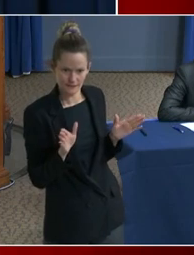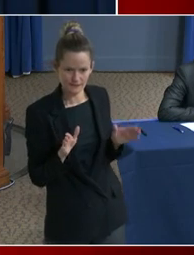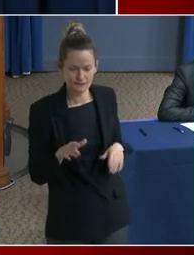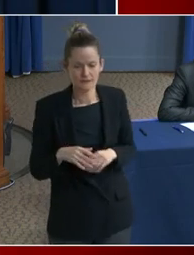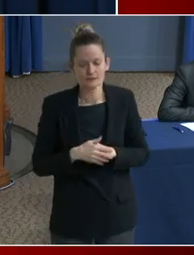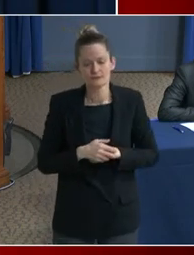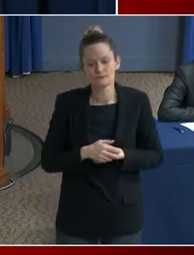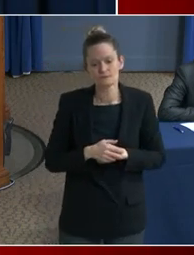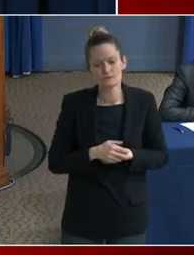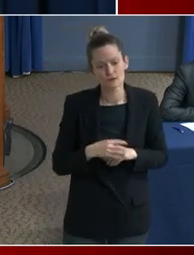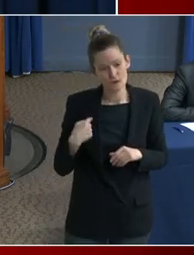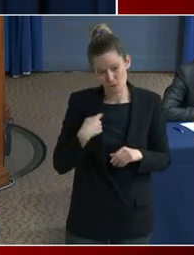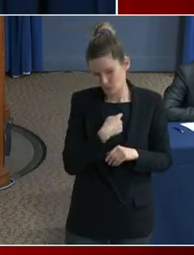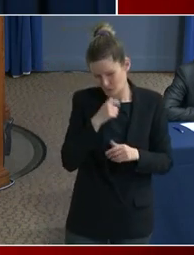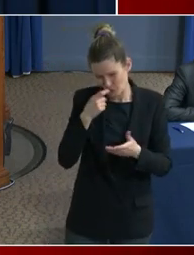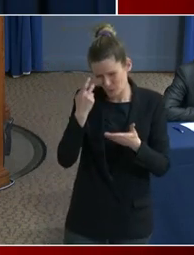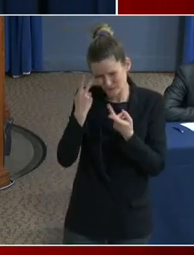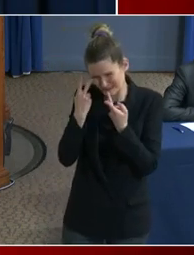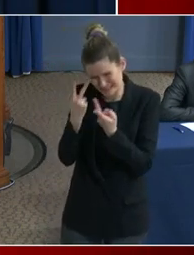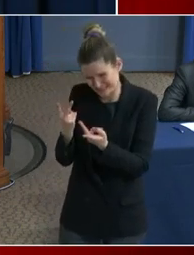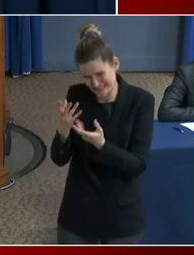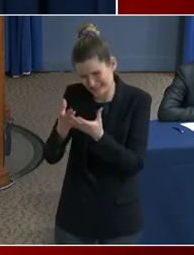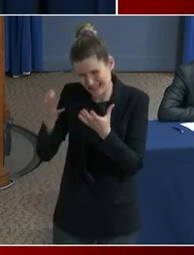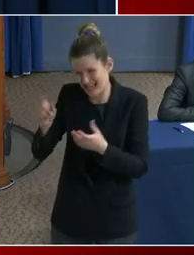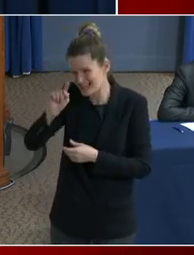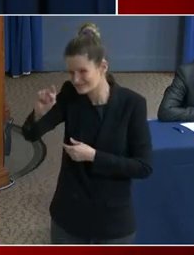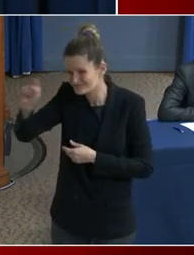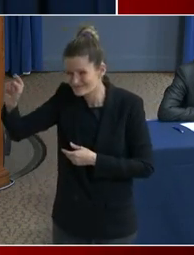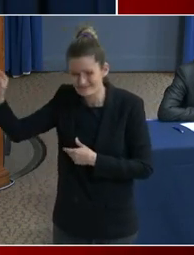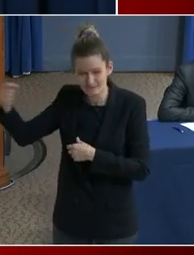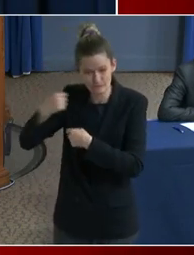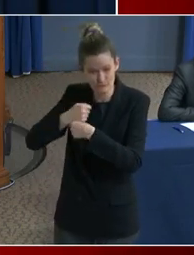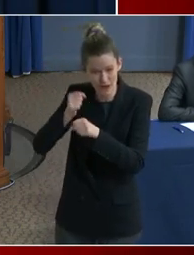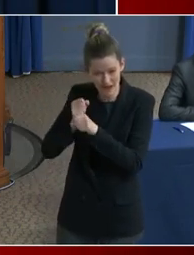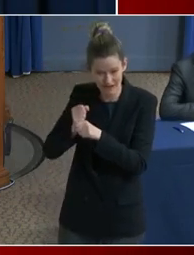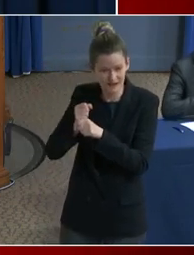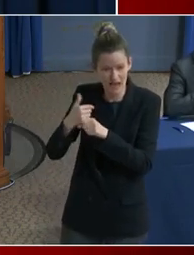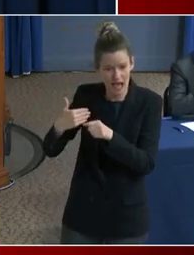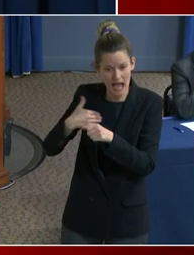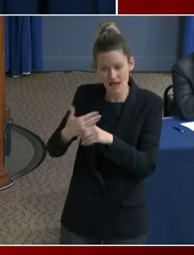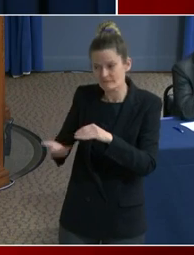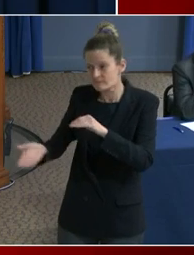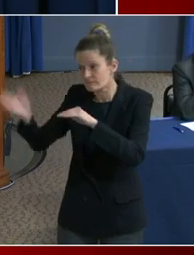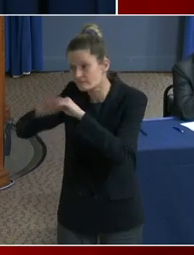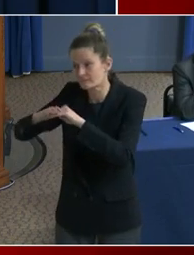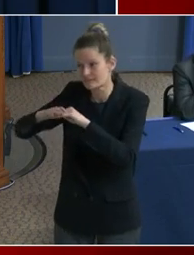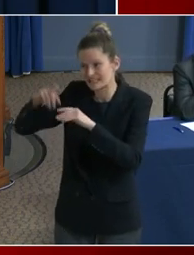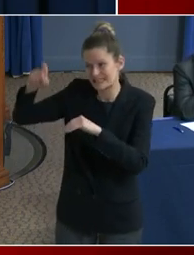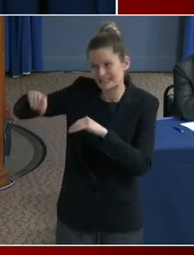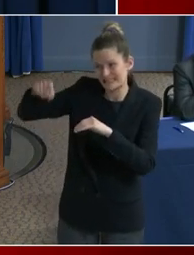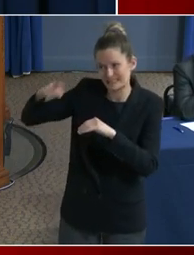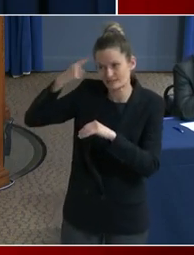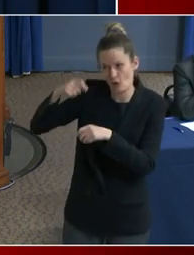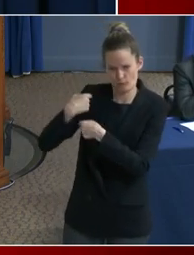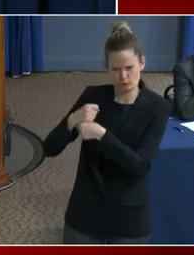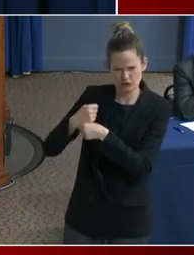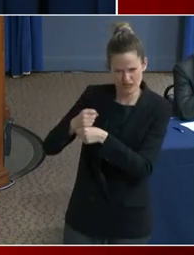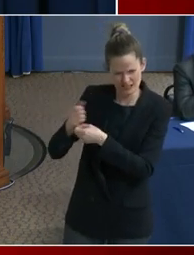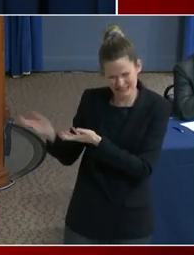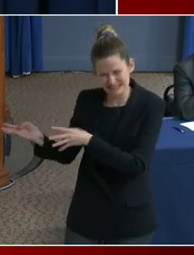in a lot of different products the types of need for ramp up or a lot of the supply chain challenges we